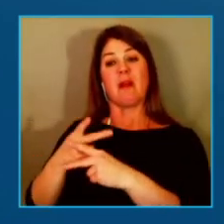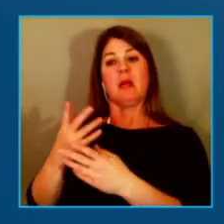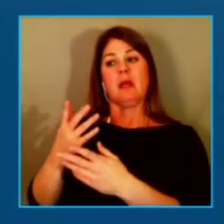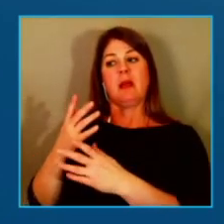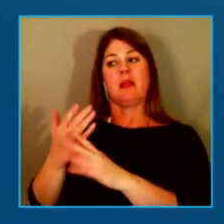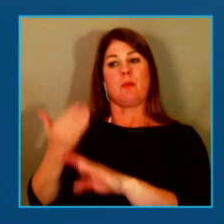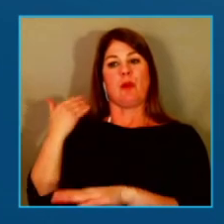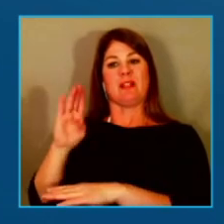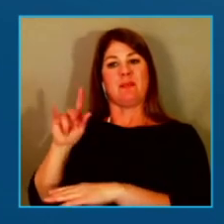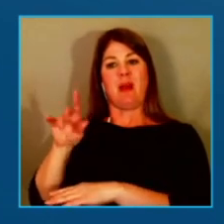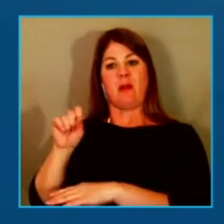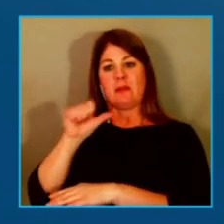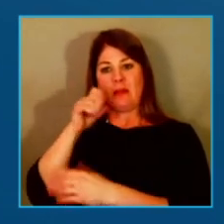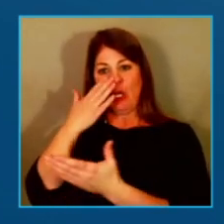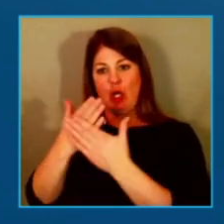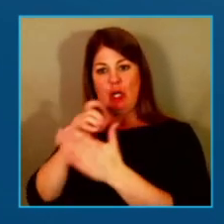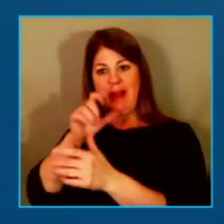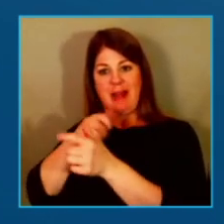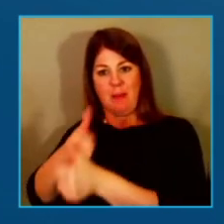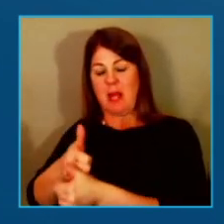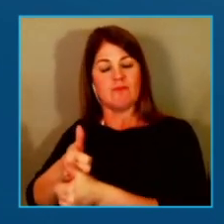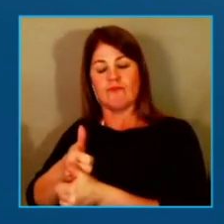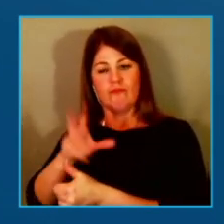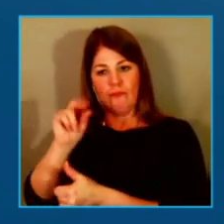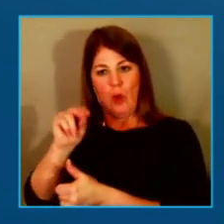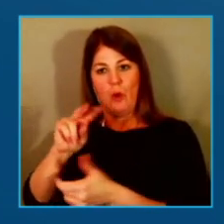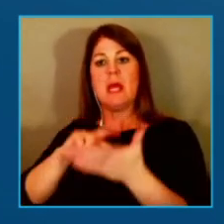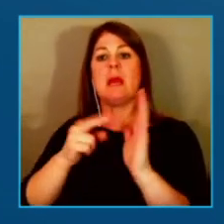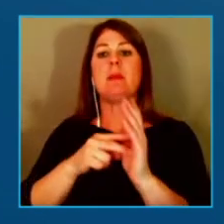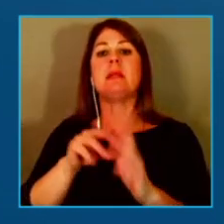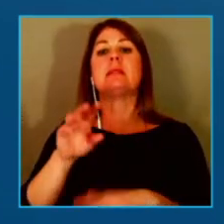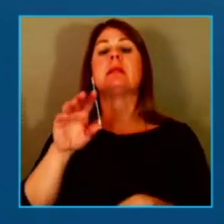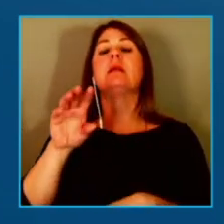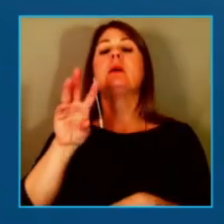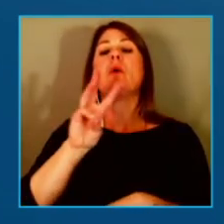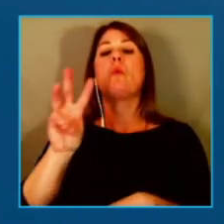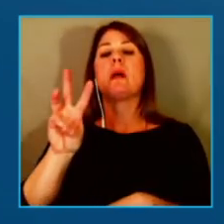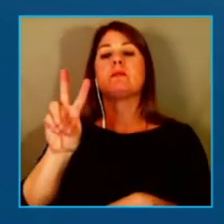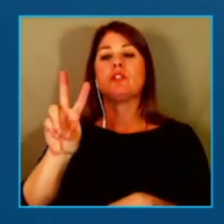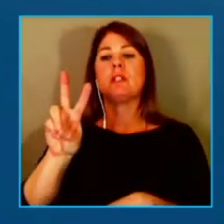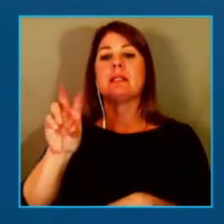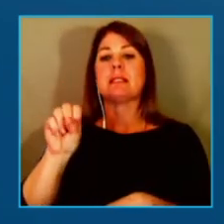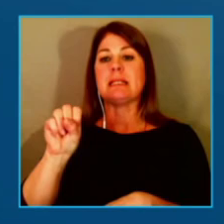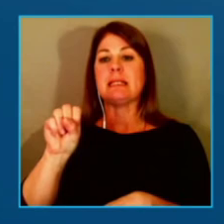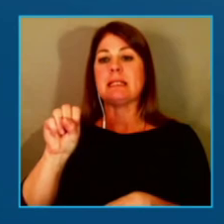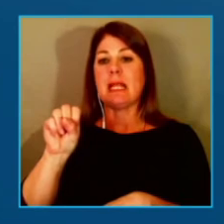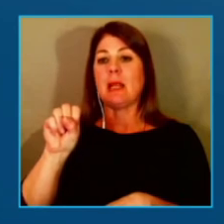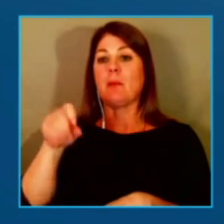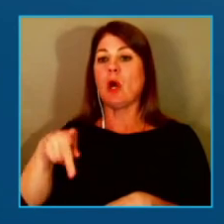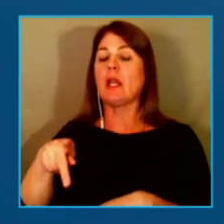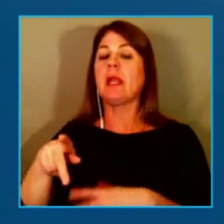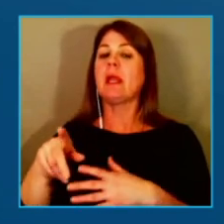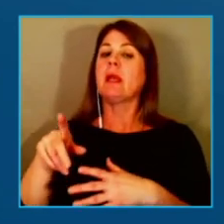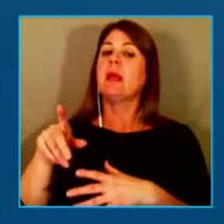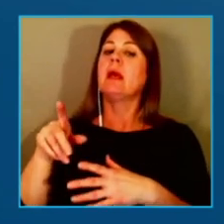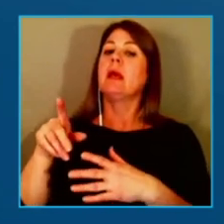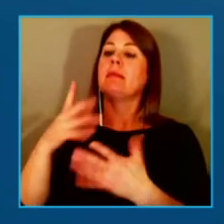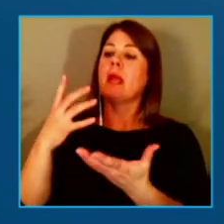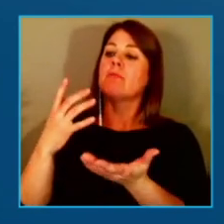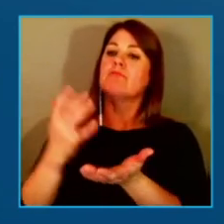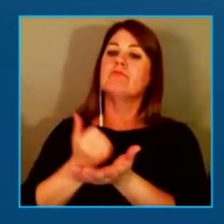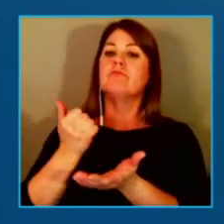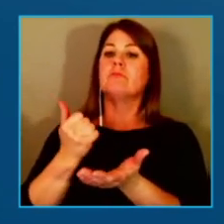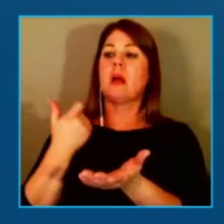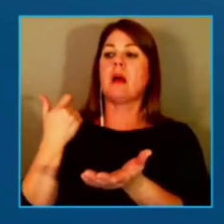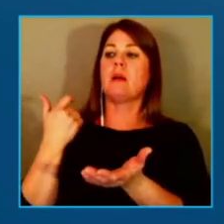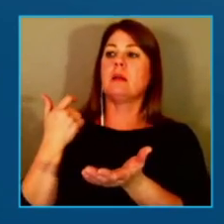instead it means the West Virginia State Party, in a spirit of openness and cooperation, took advantage of the opportunity to update